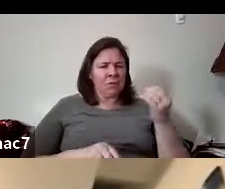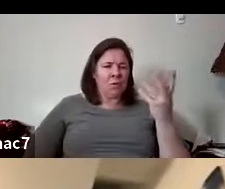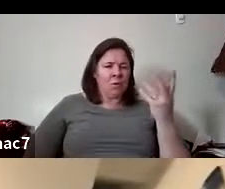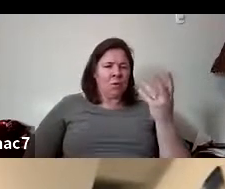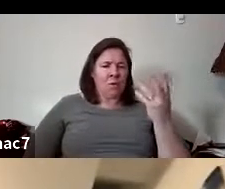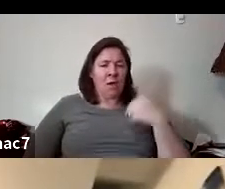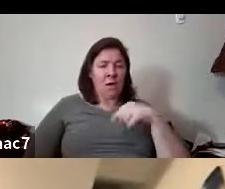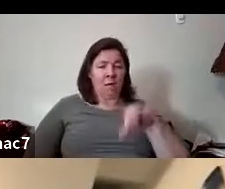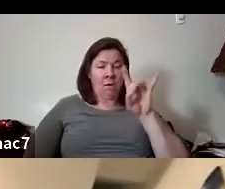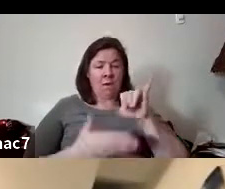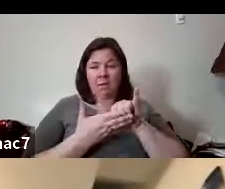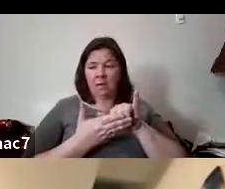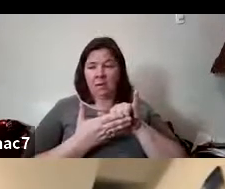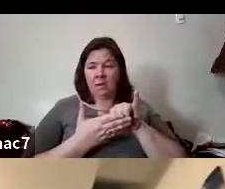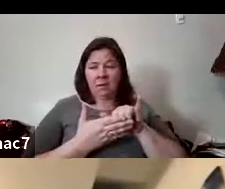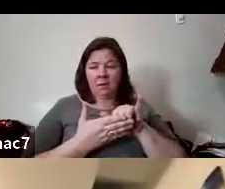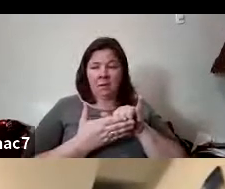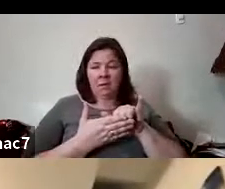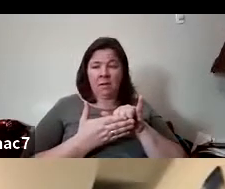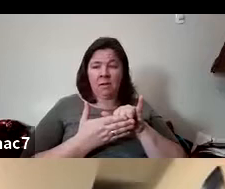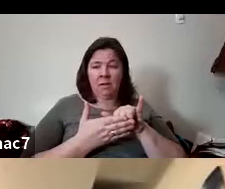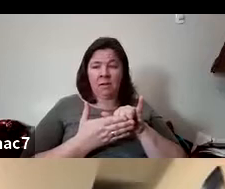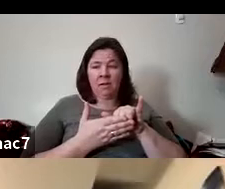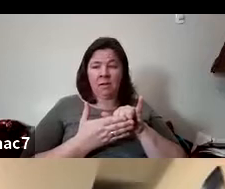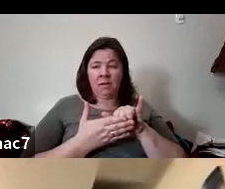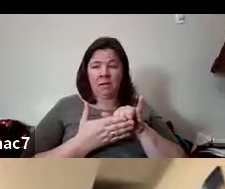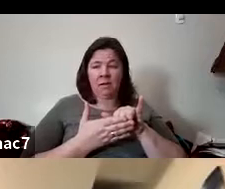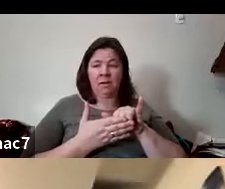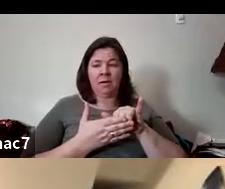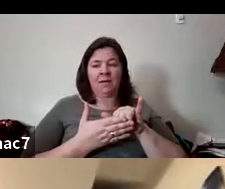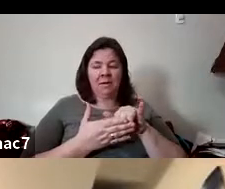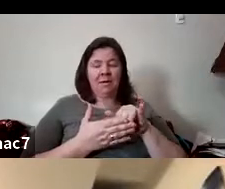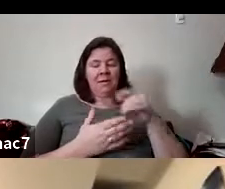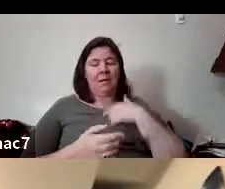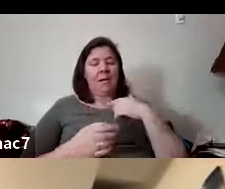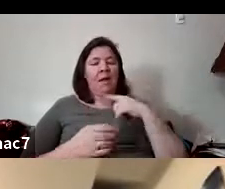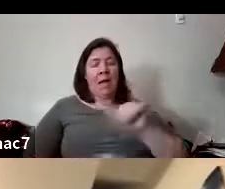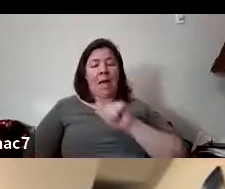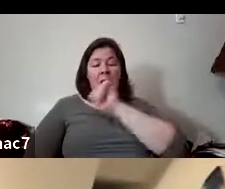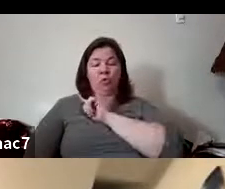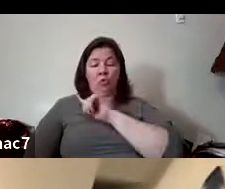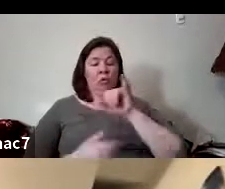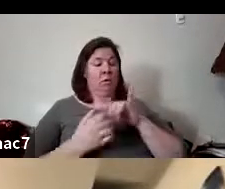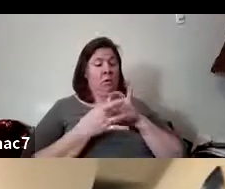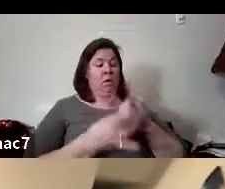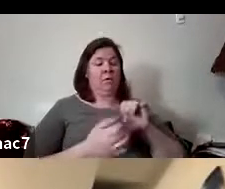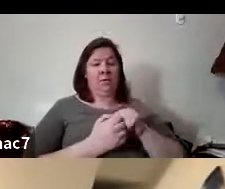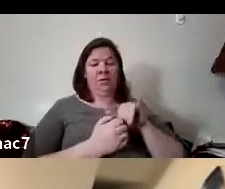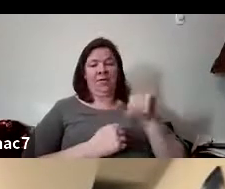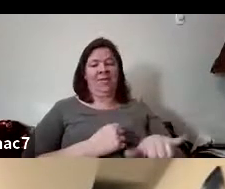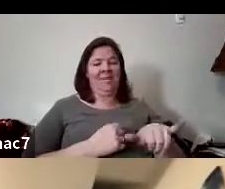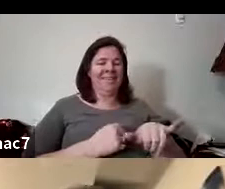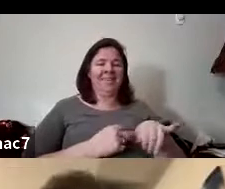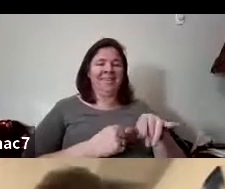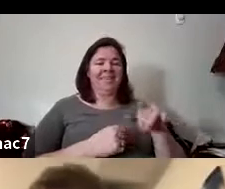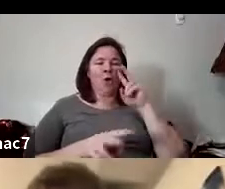I find that even just my attitude and I've always just looking